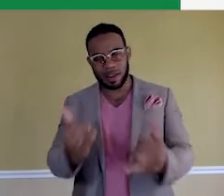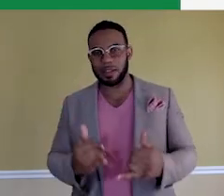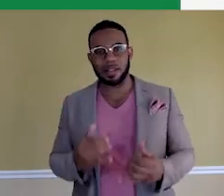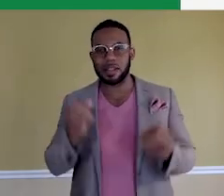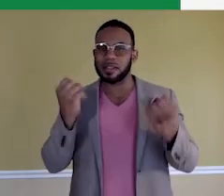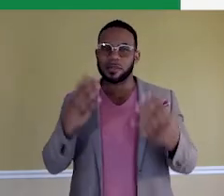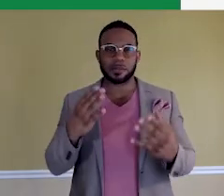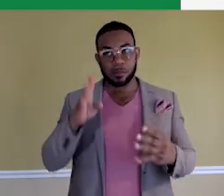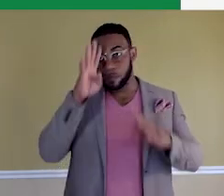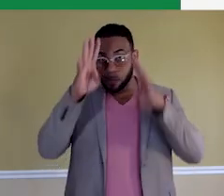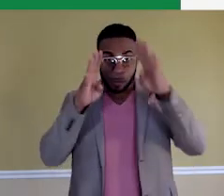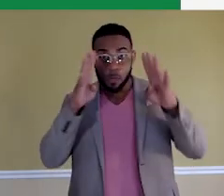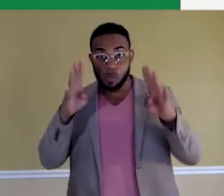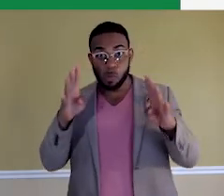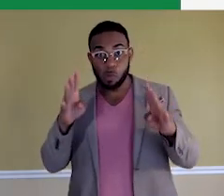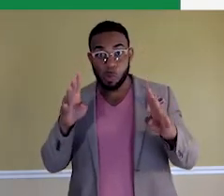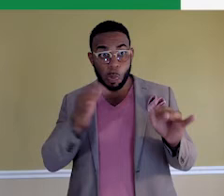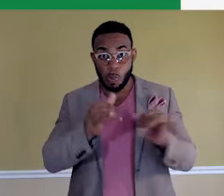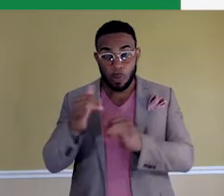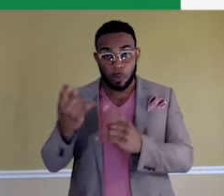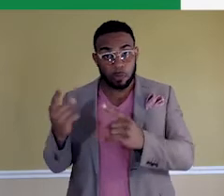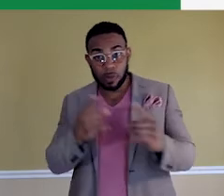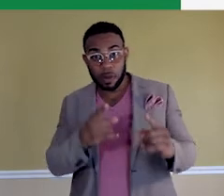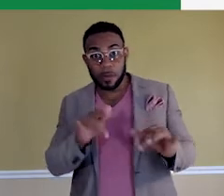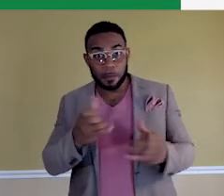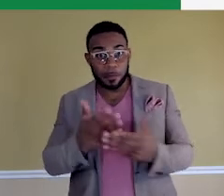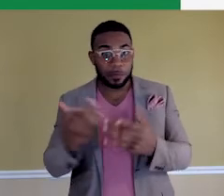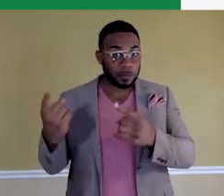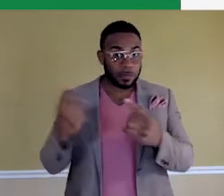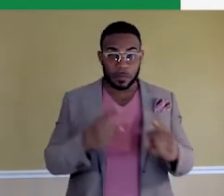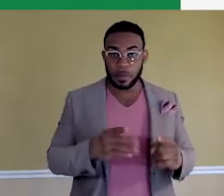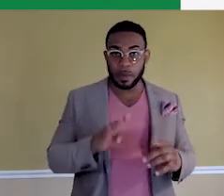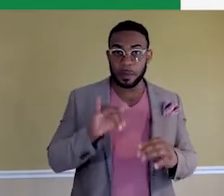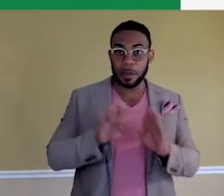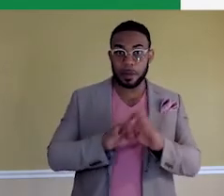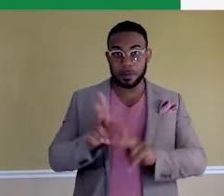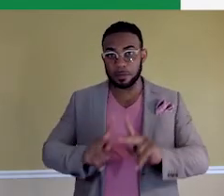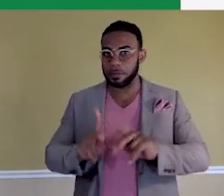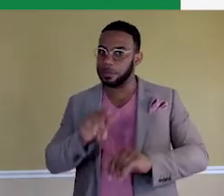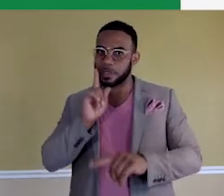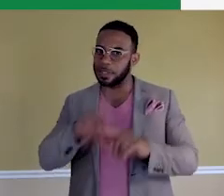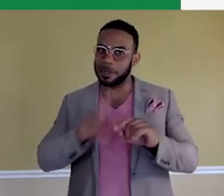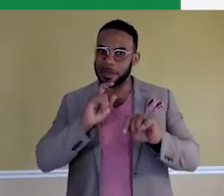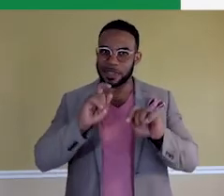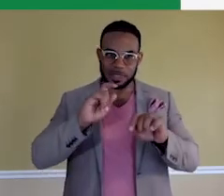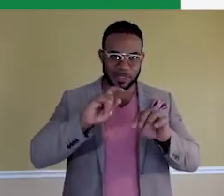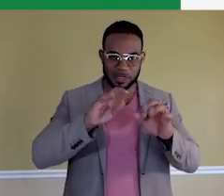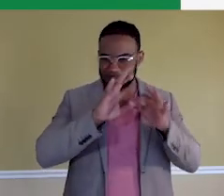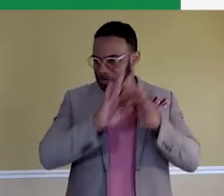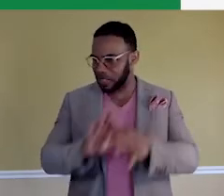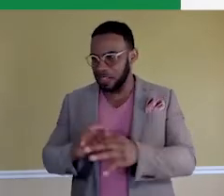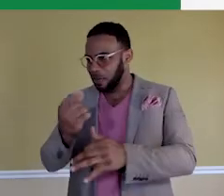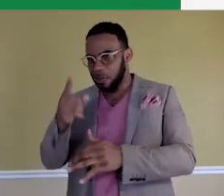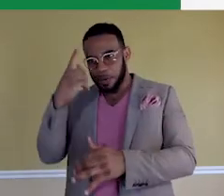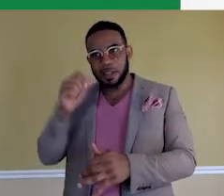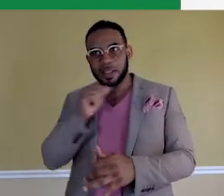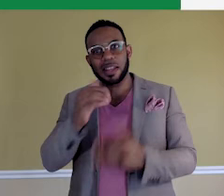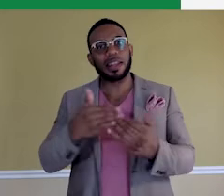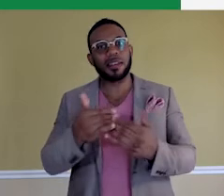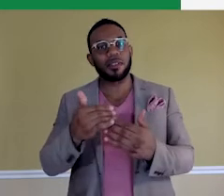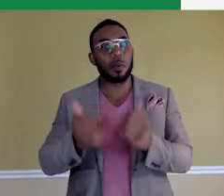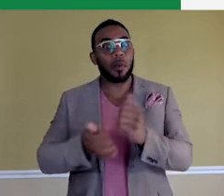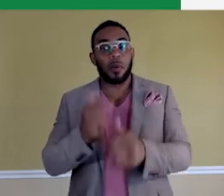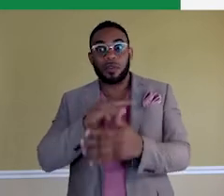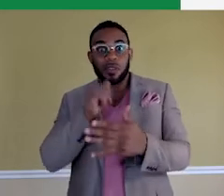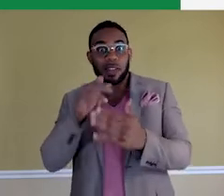A lot of innovators, a lot of innovations are going on, a lot of things are being developed by people, but they cannot be tied down to anybody because most